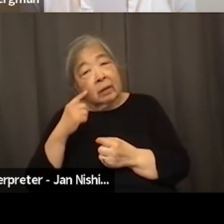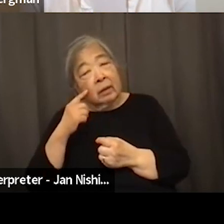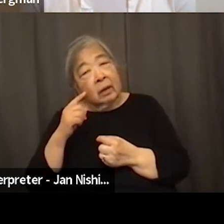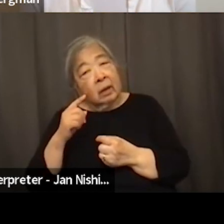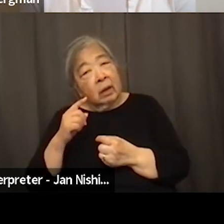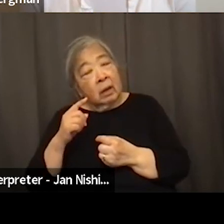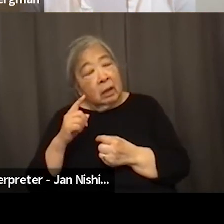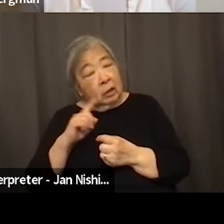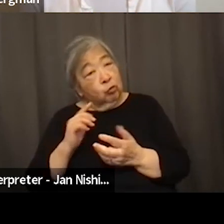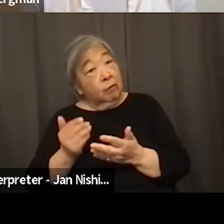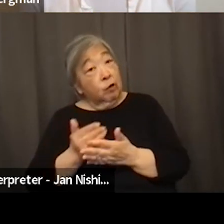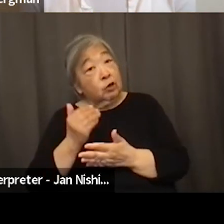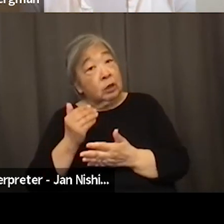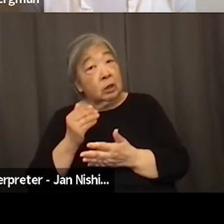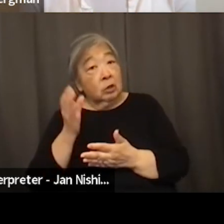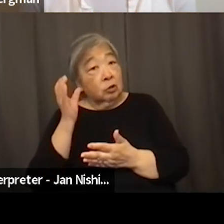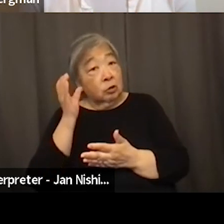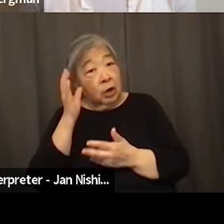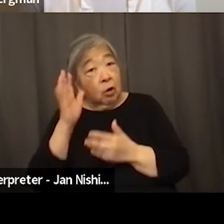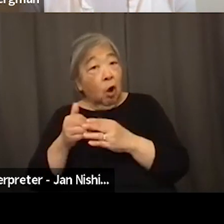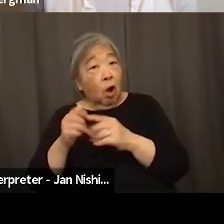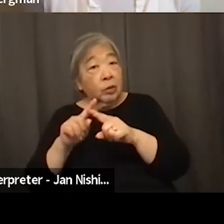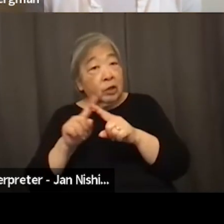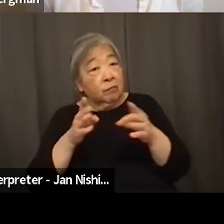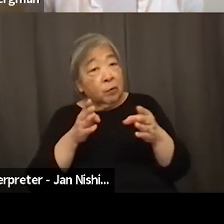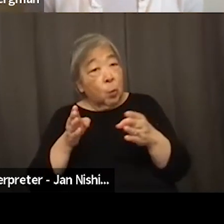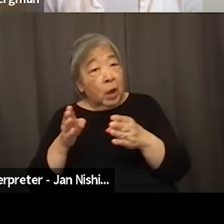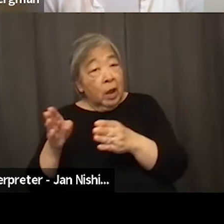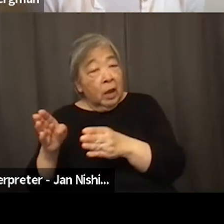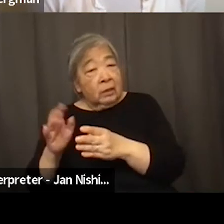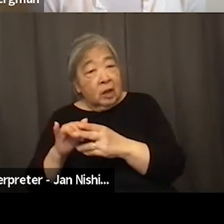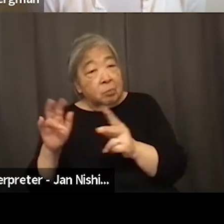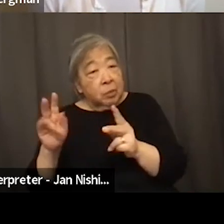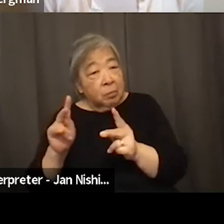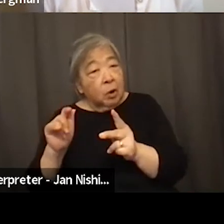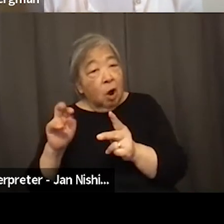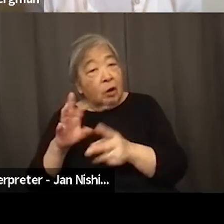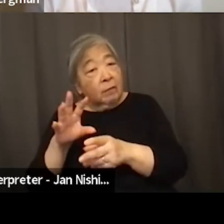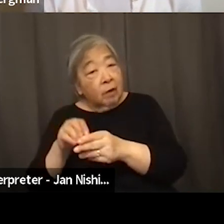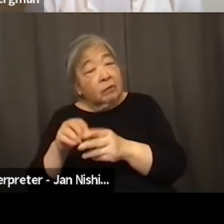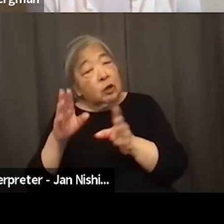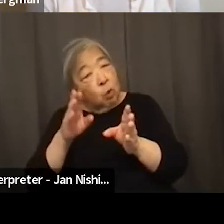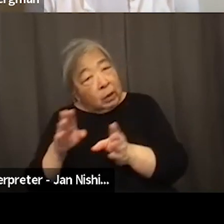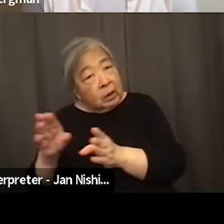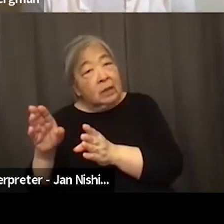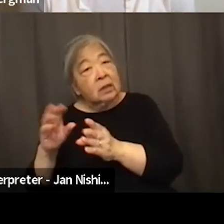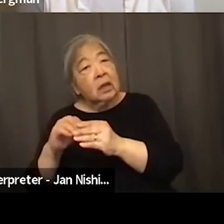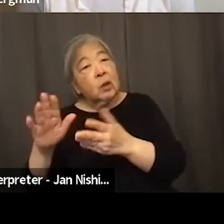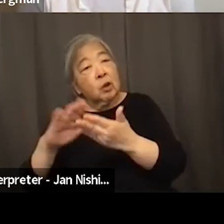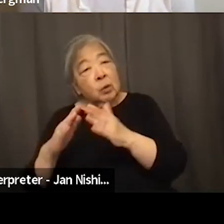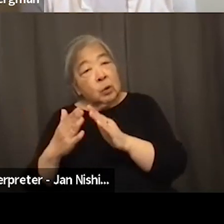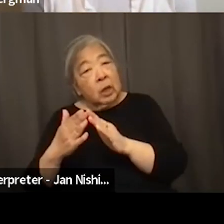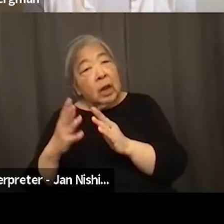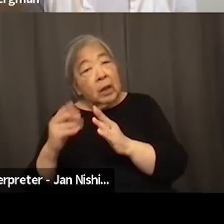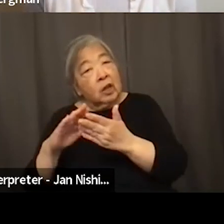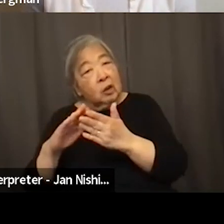really refreshing to hear all of the different ways that people are engaged in organizing in their communities and in the